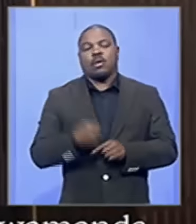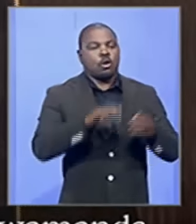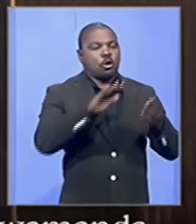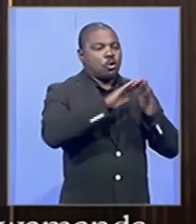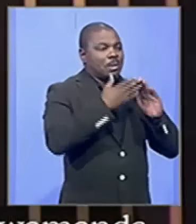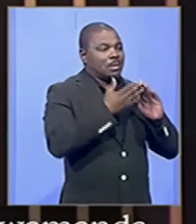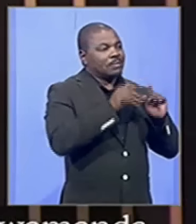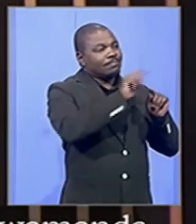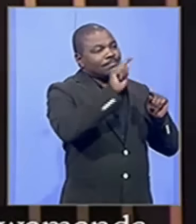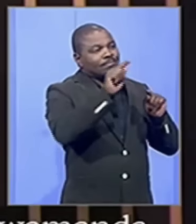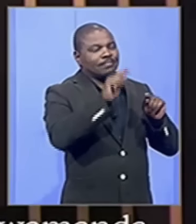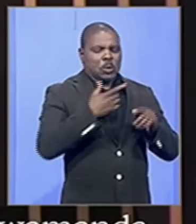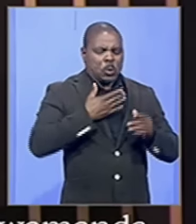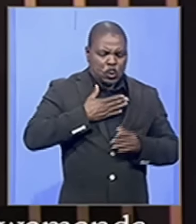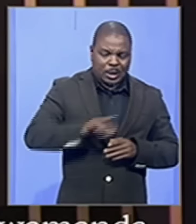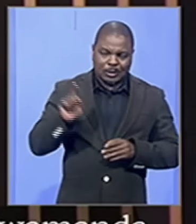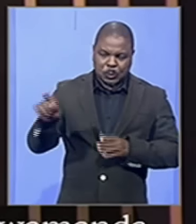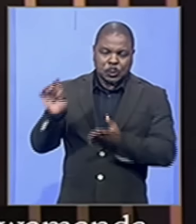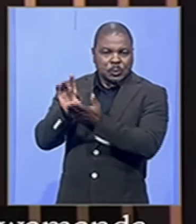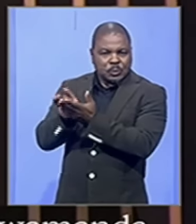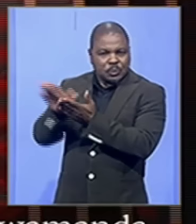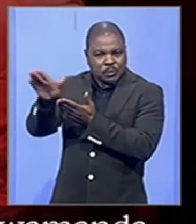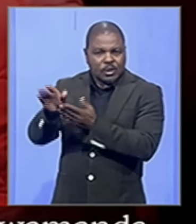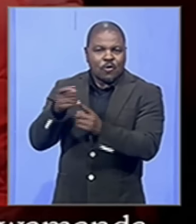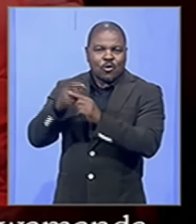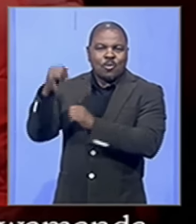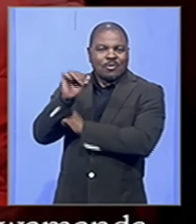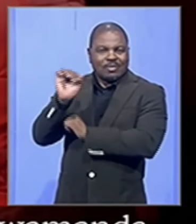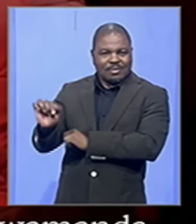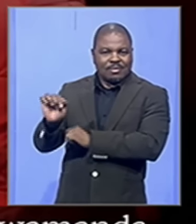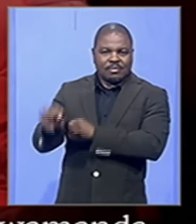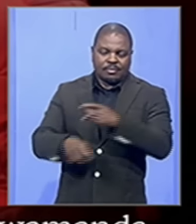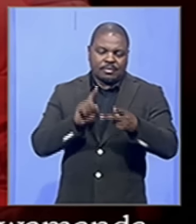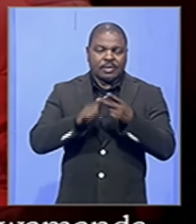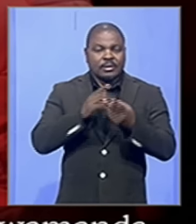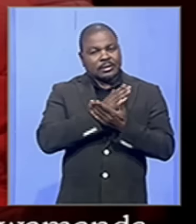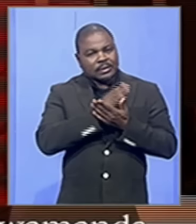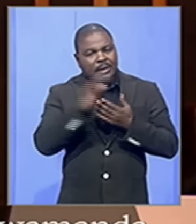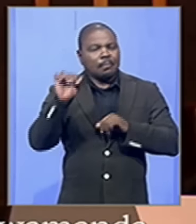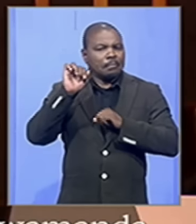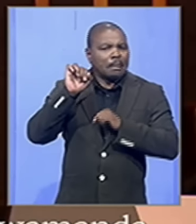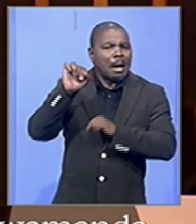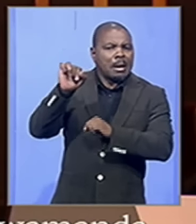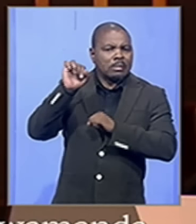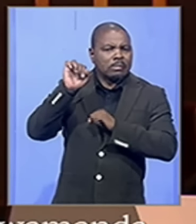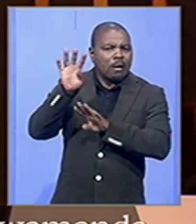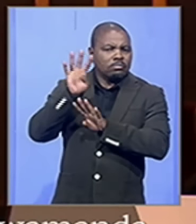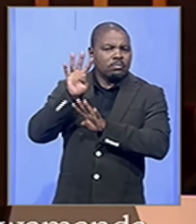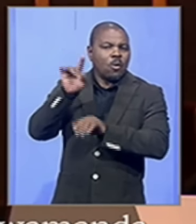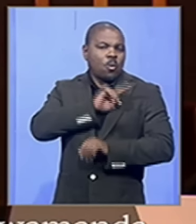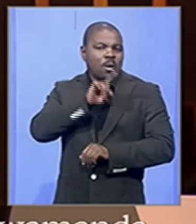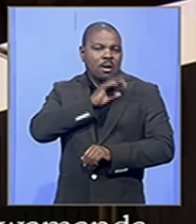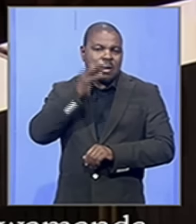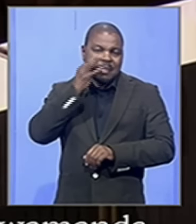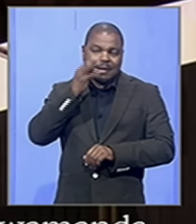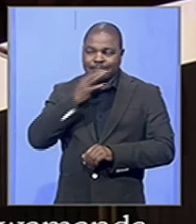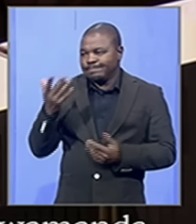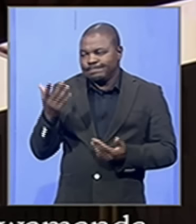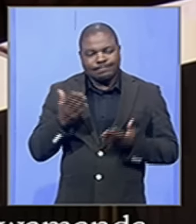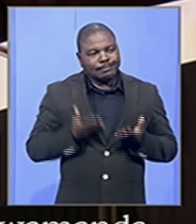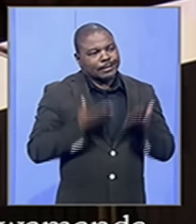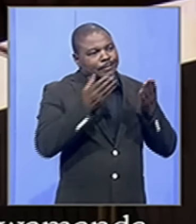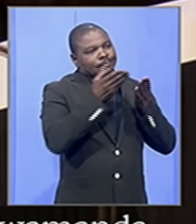ntse e loga lemena la go tlosa Gwamanda mo kantorong, mo ebileng e mengwe e neng ya dira ditshupetso ba bega fa lebaka e le thebolelo e e bokoa